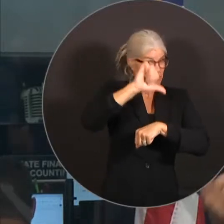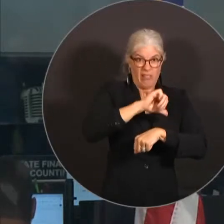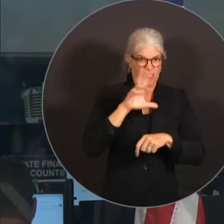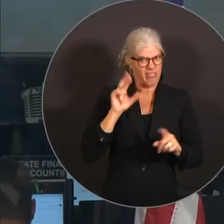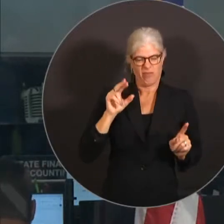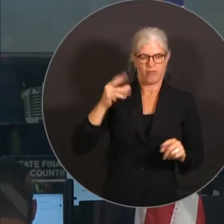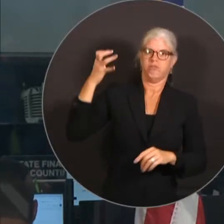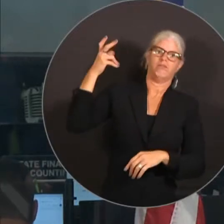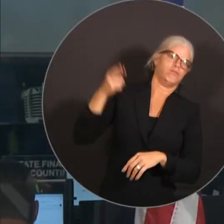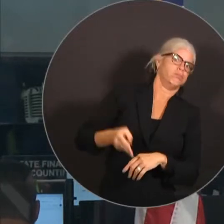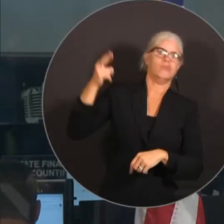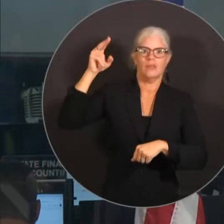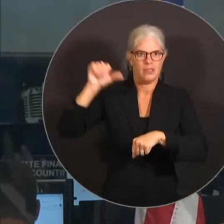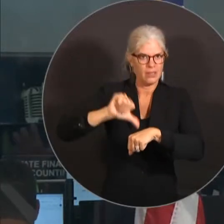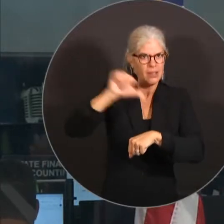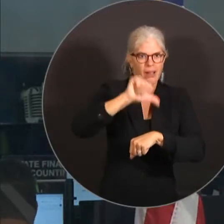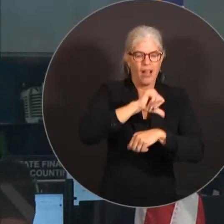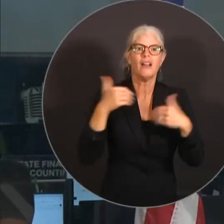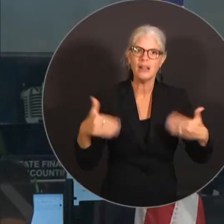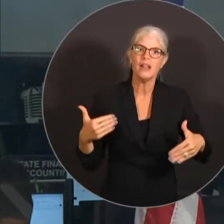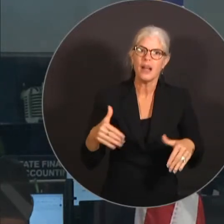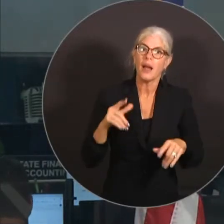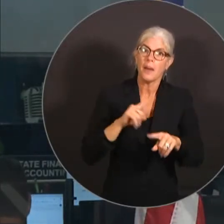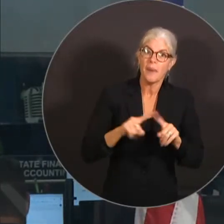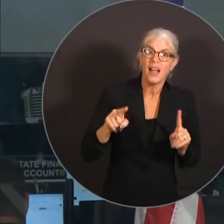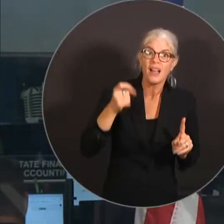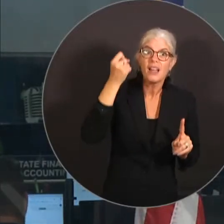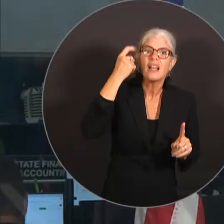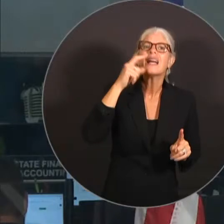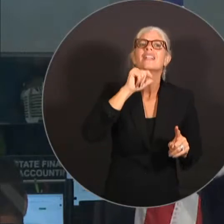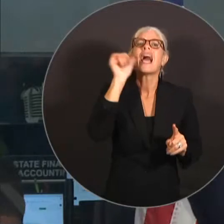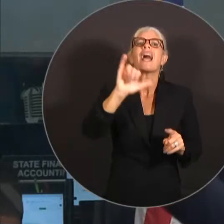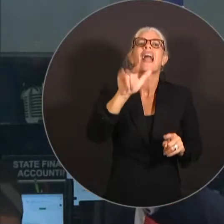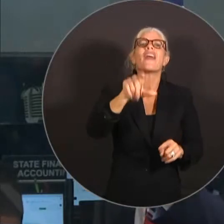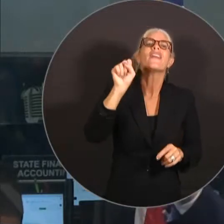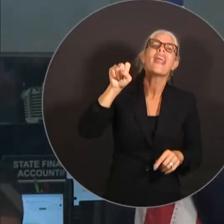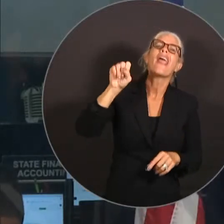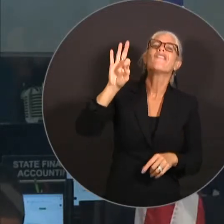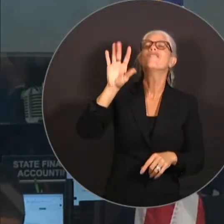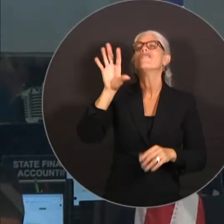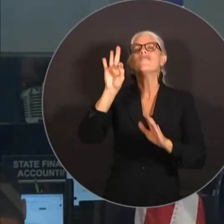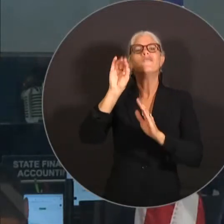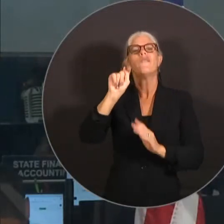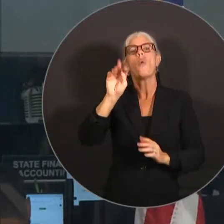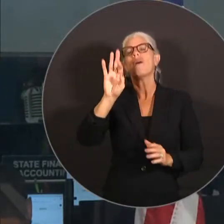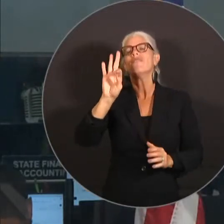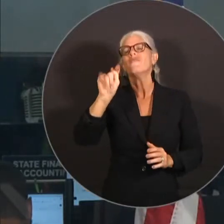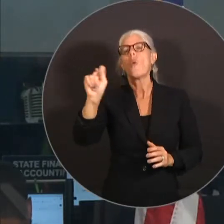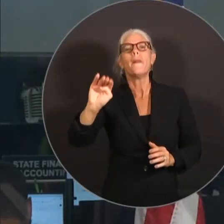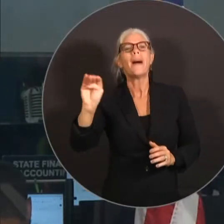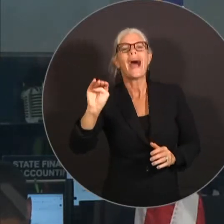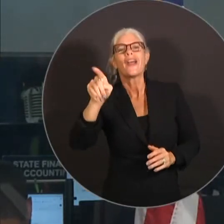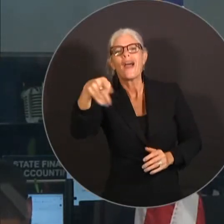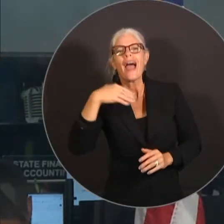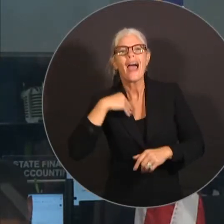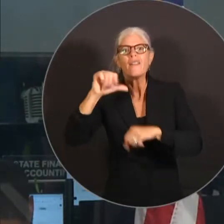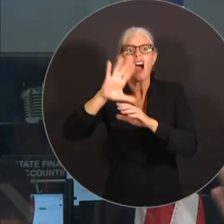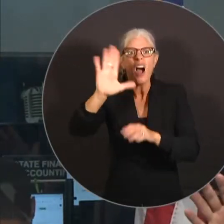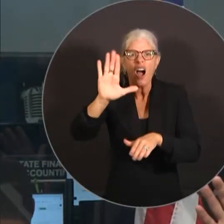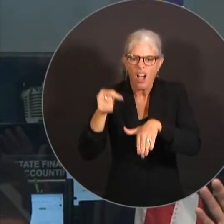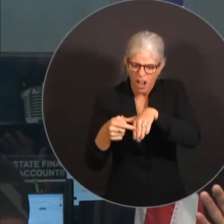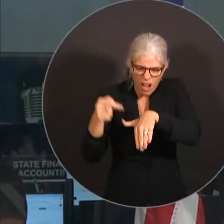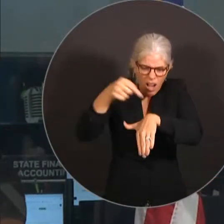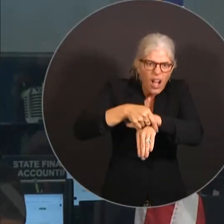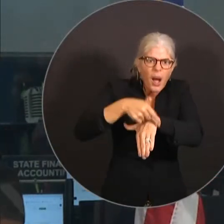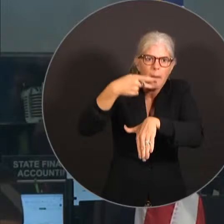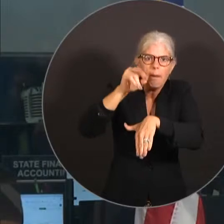So that spun off a lot of tornadoes. And you have them, it's not like, there was Fort Myers, but there was Palm Beach, there was Port St. Lucie. I mean, it was